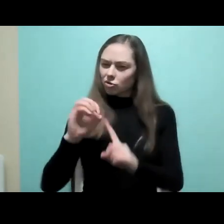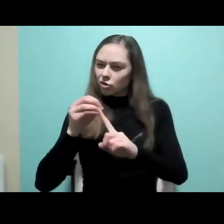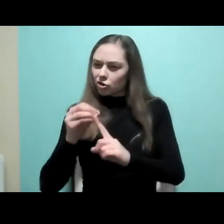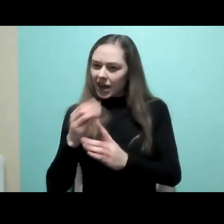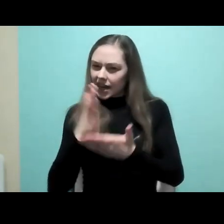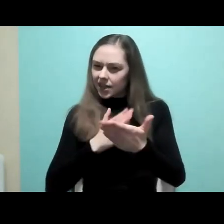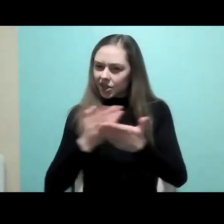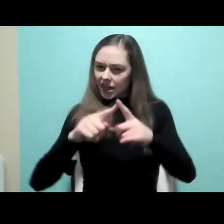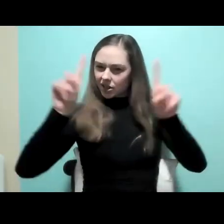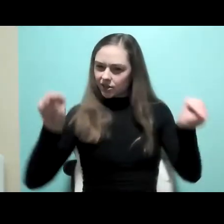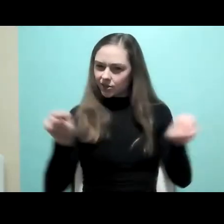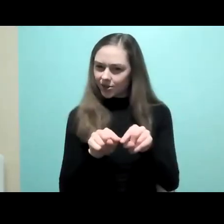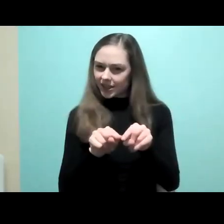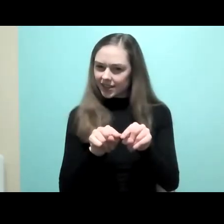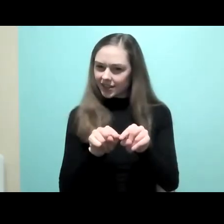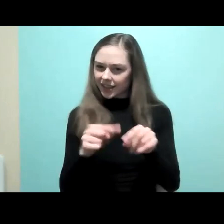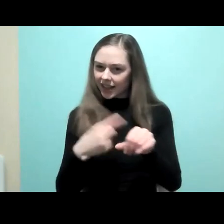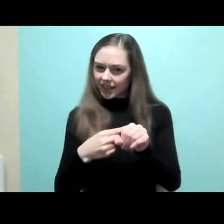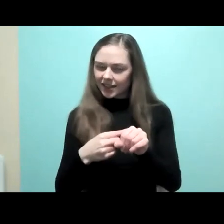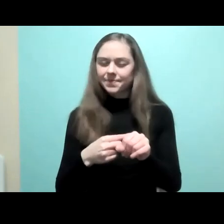go and see how we get on.